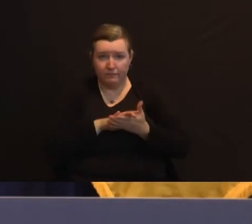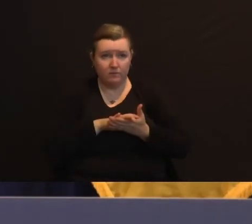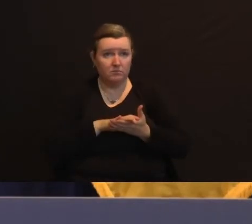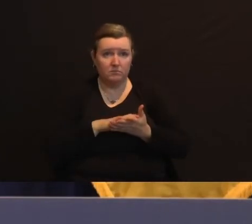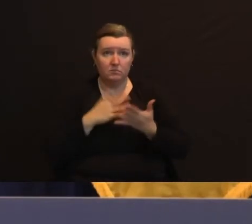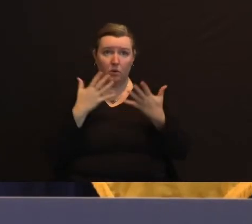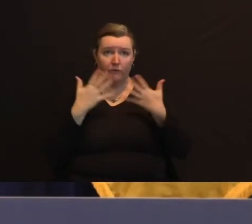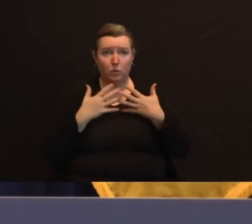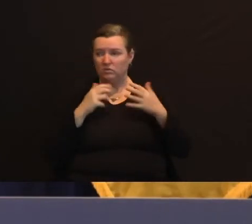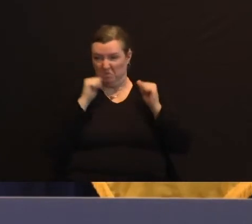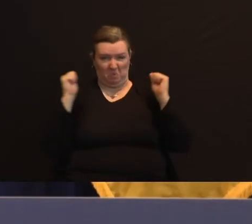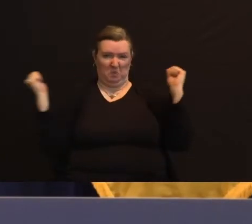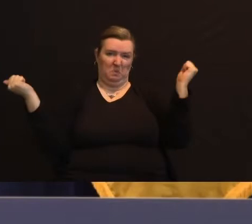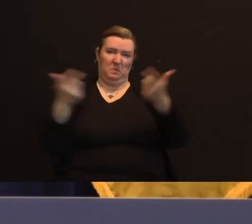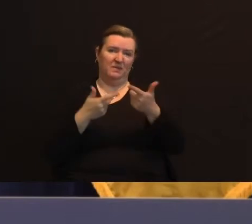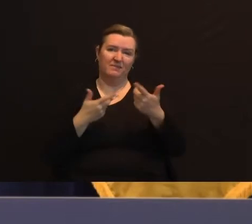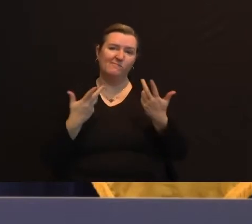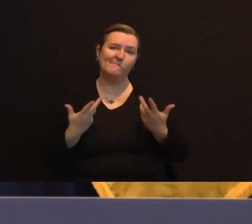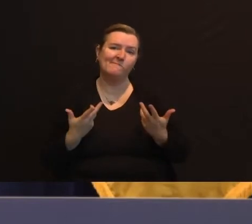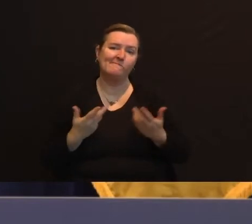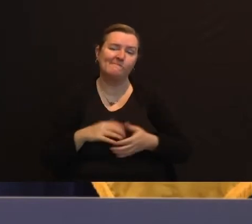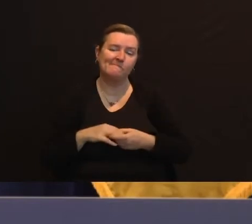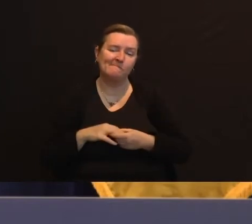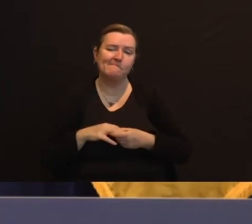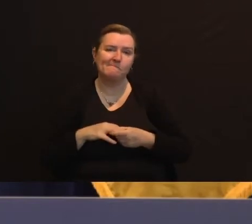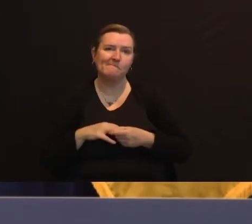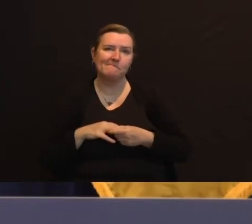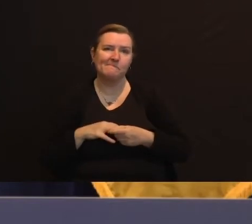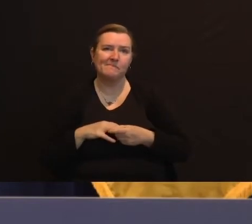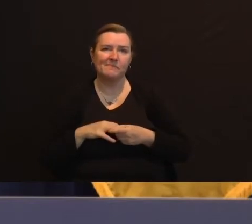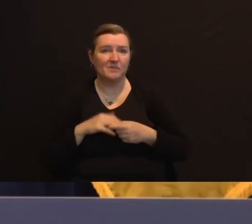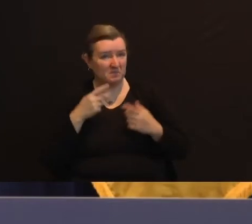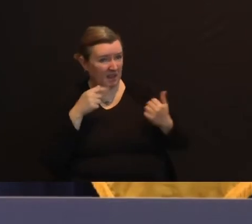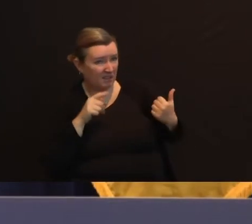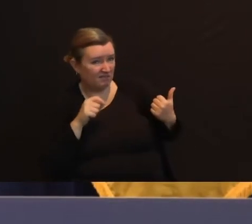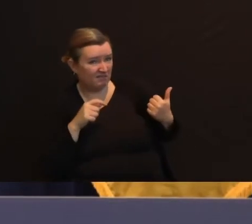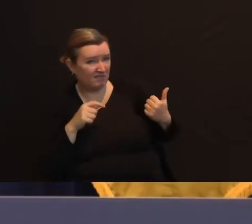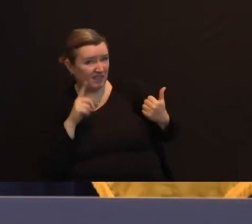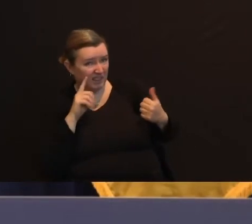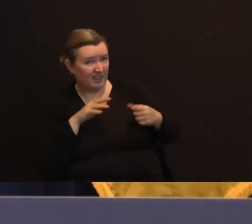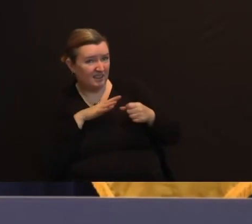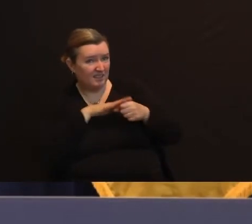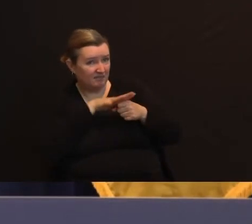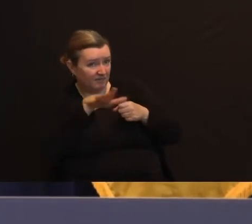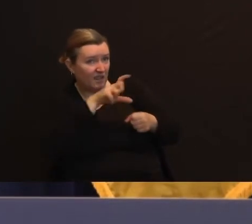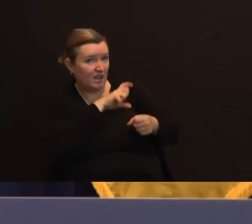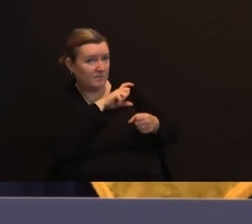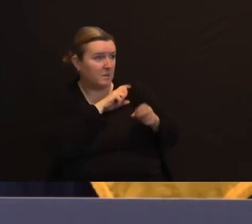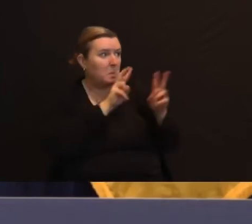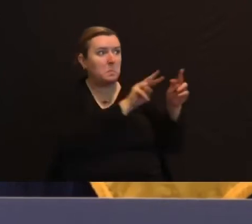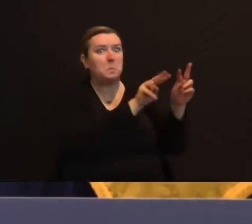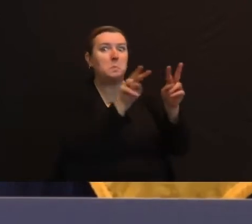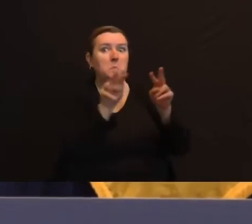there's no amount, Pat, you should weigh in here, there's no amount of law enforcement that can ensure 100%